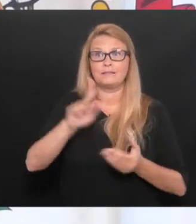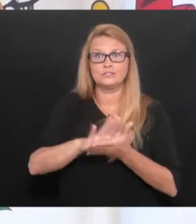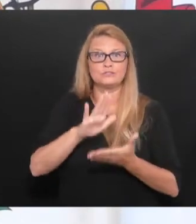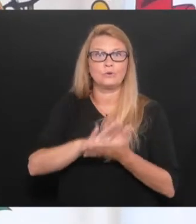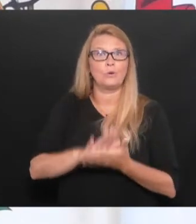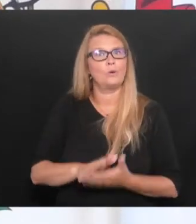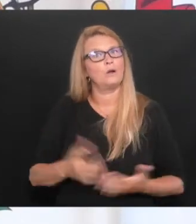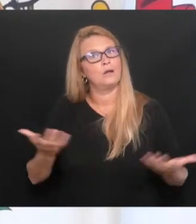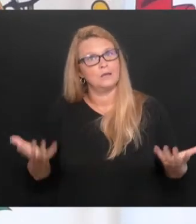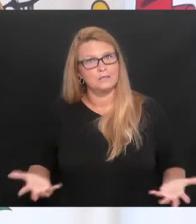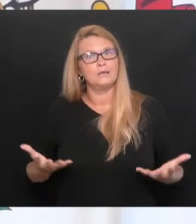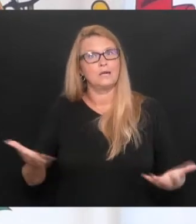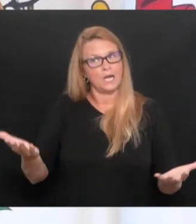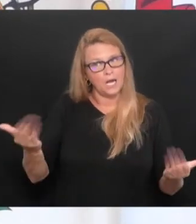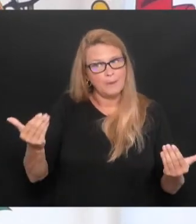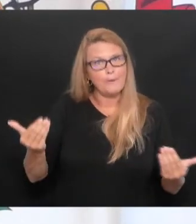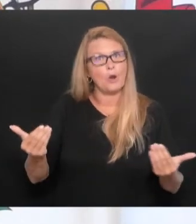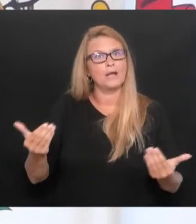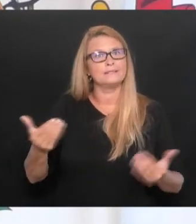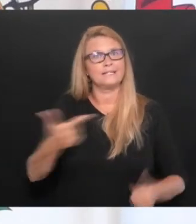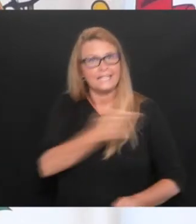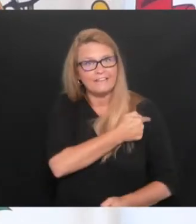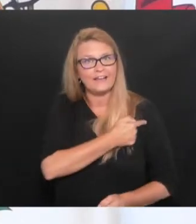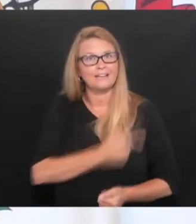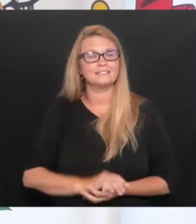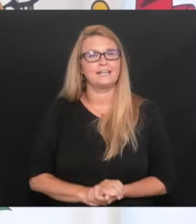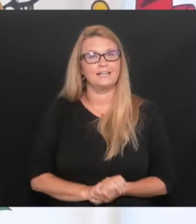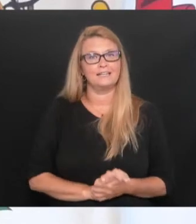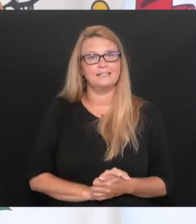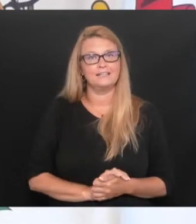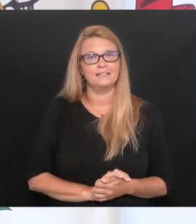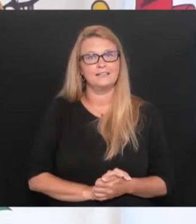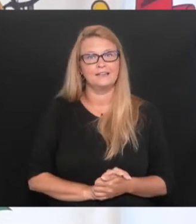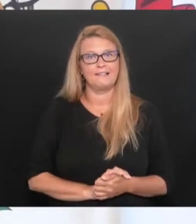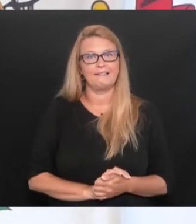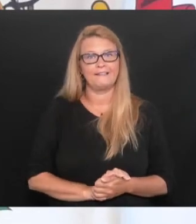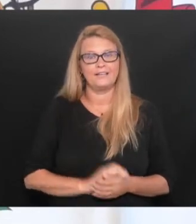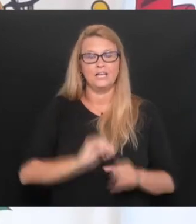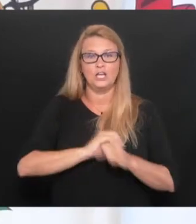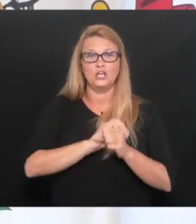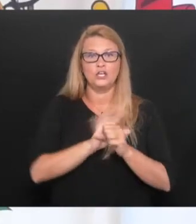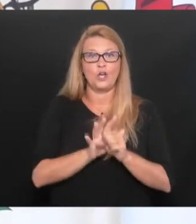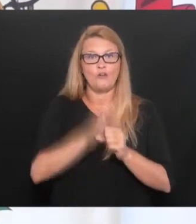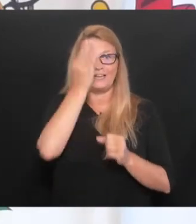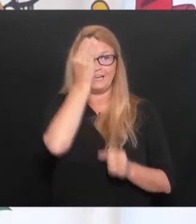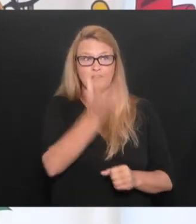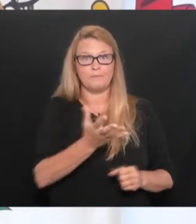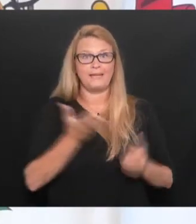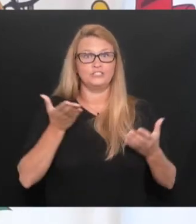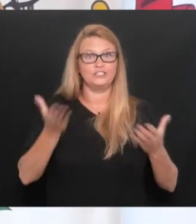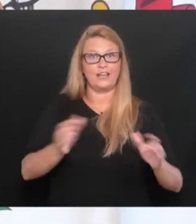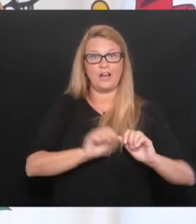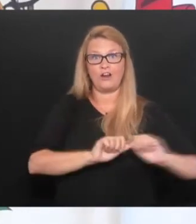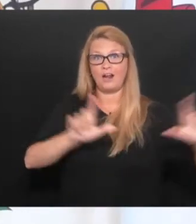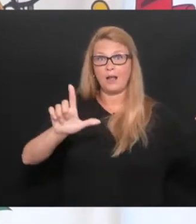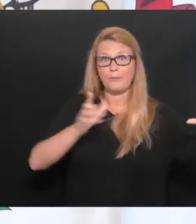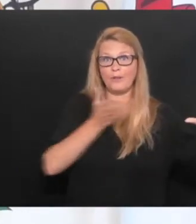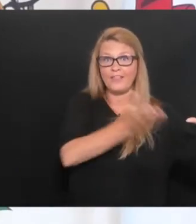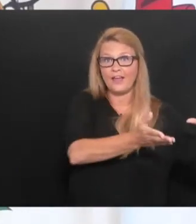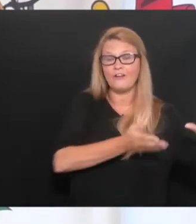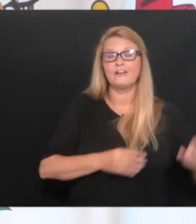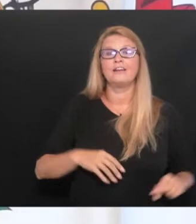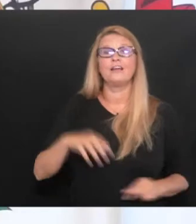come on, get vaccinated. From the standpoint of COVID information, it's up there. From the standpoint of